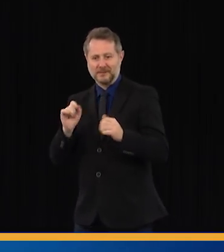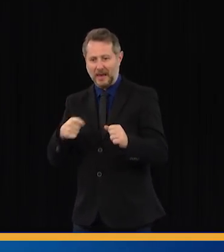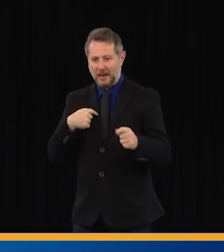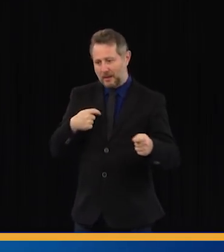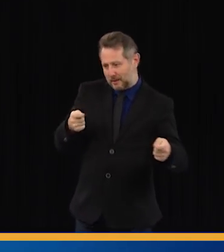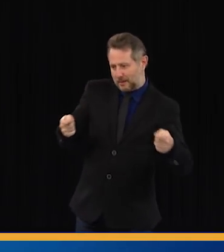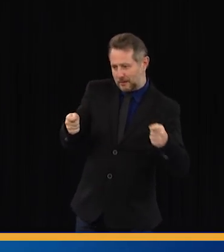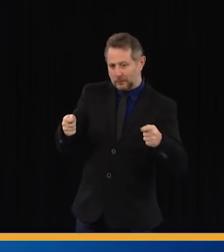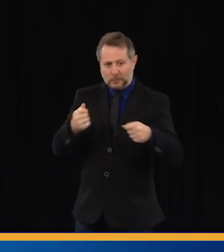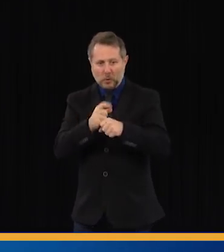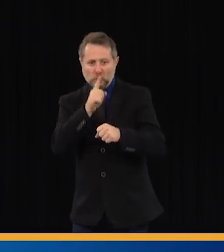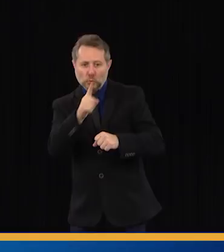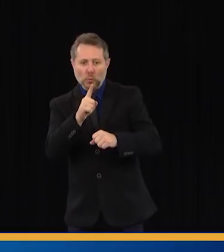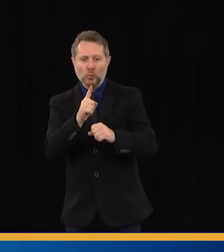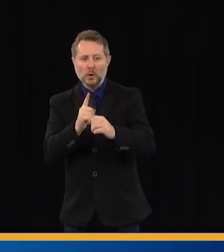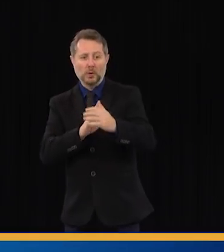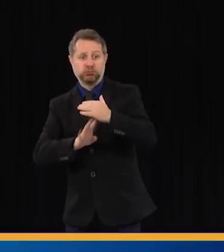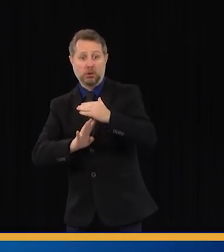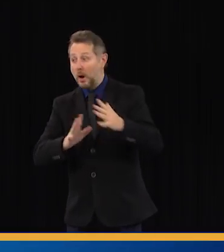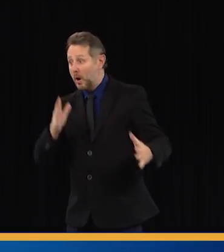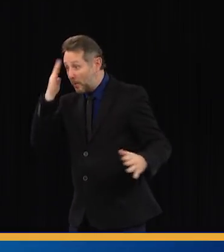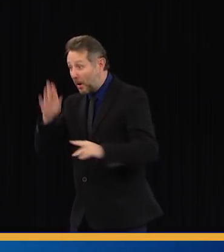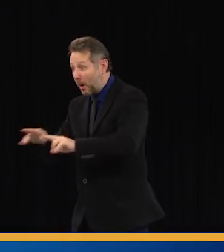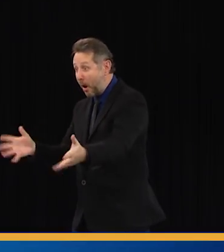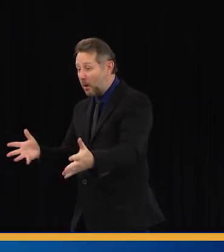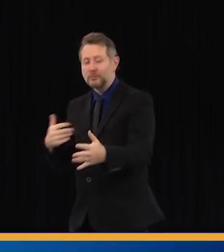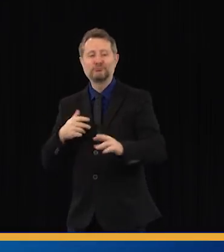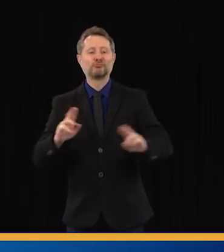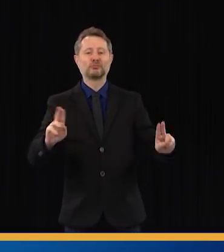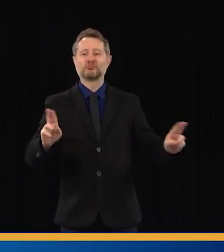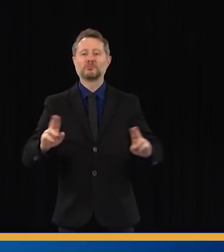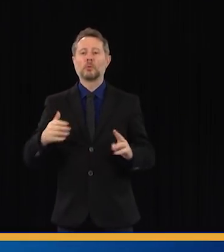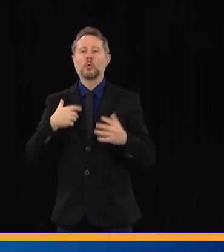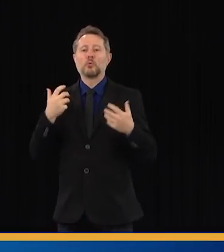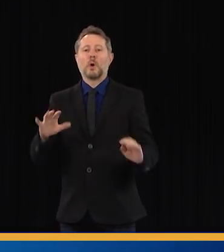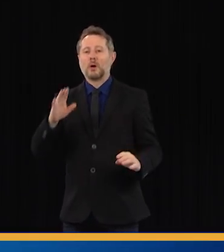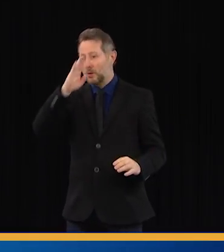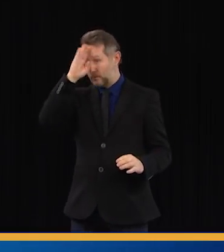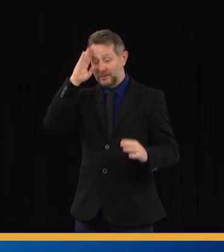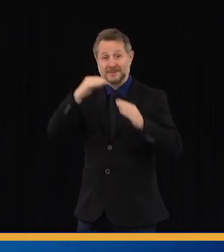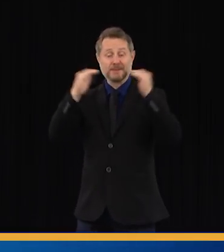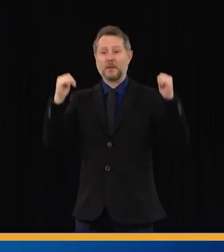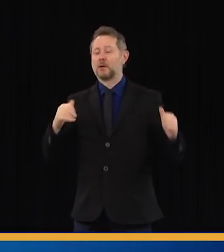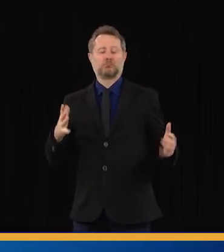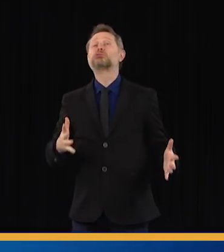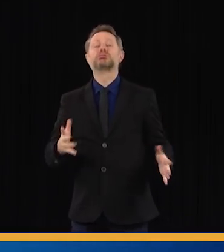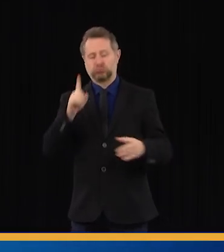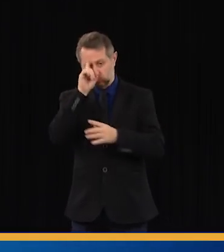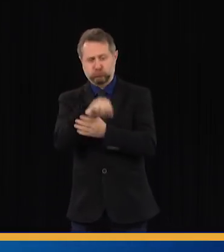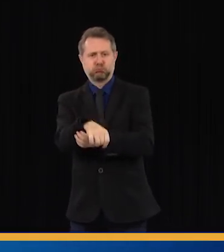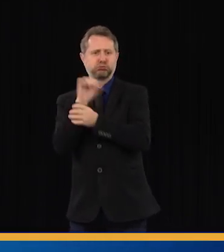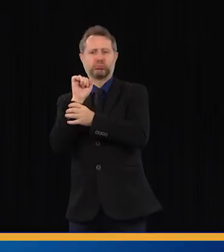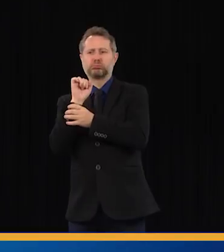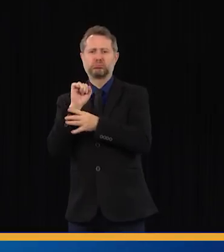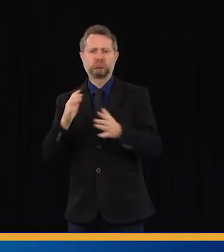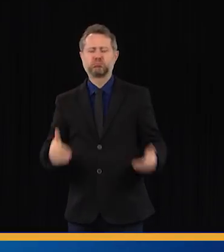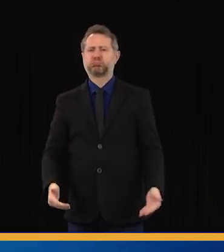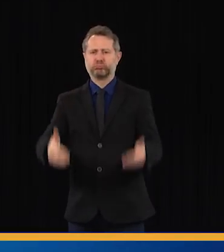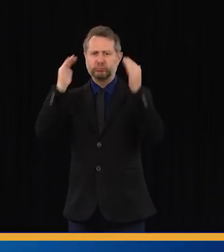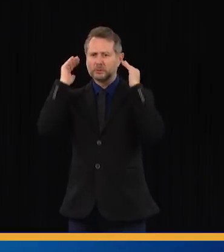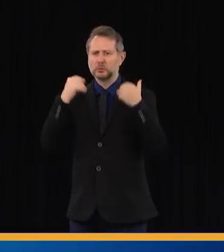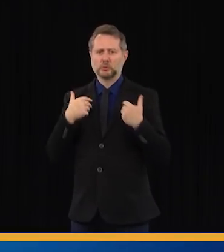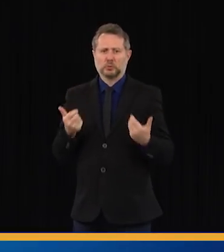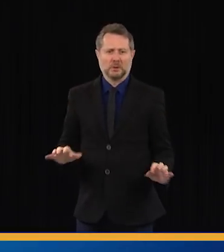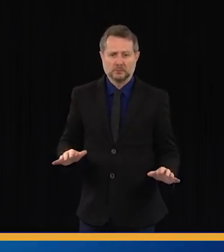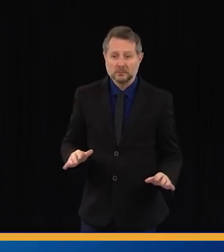overfills, where the hospital system just can't handle the number of people coming in. And that's